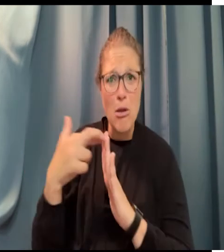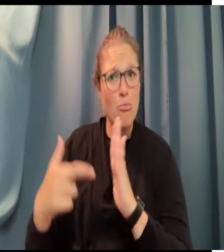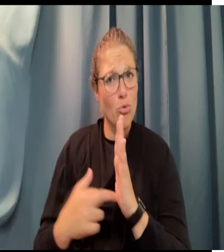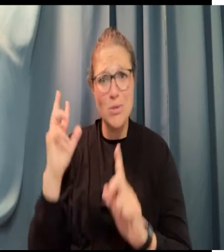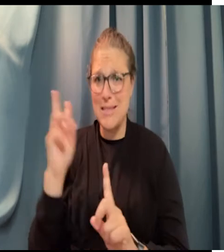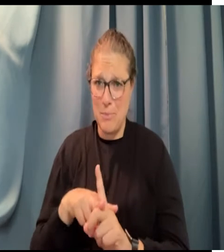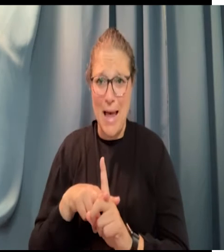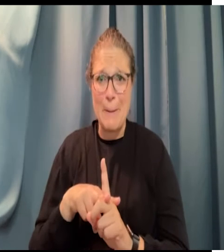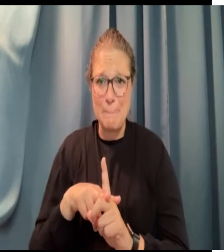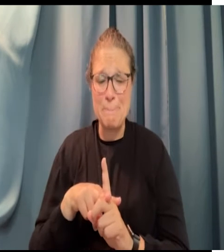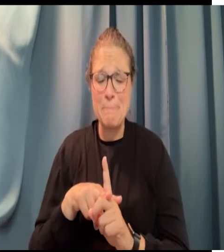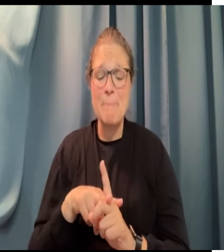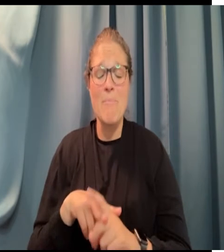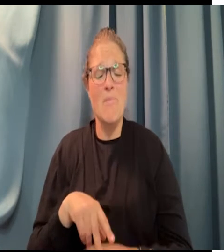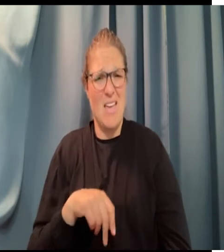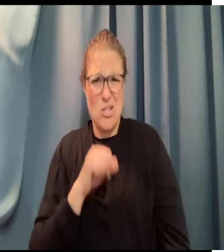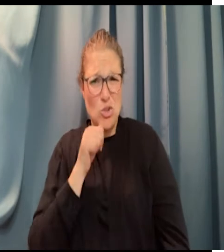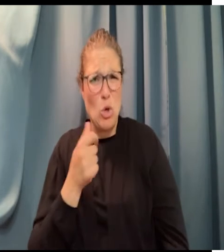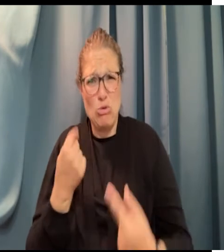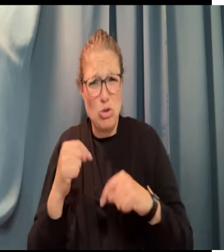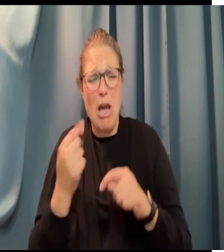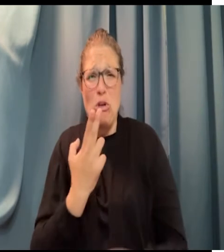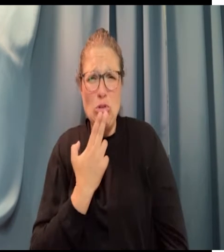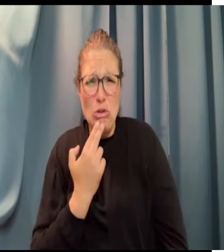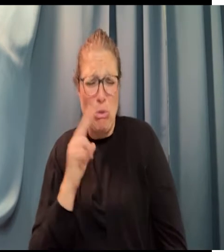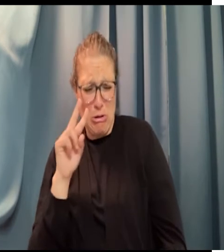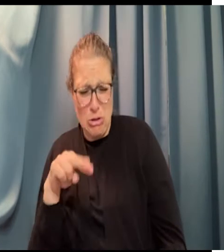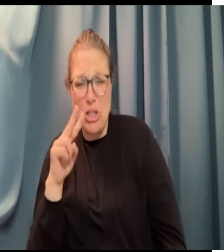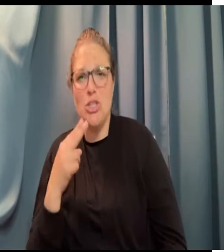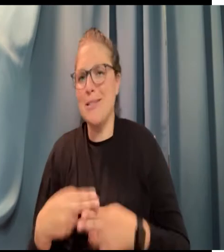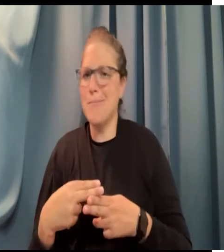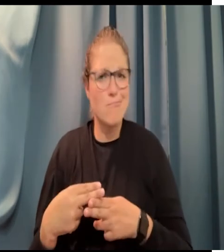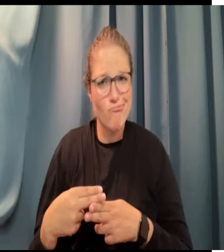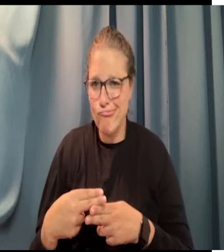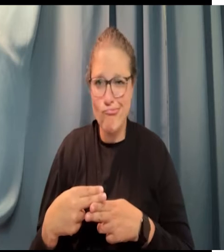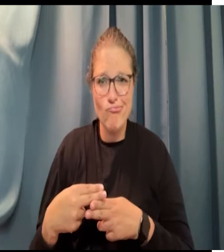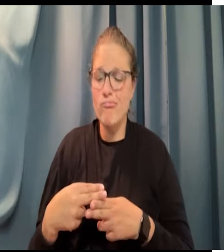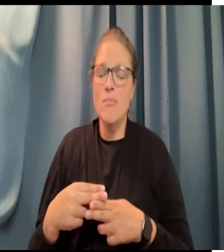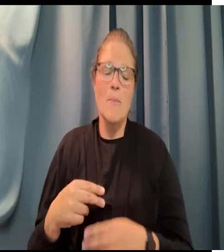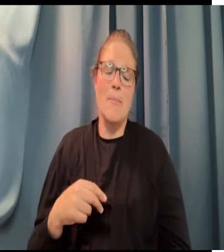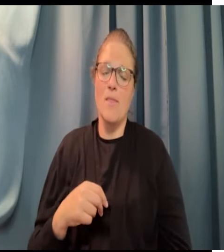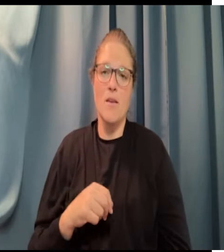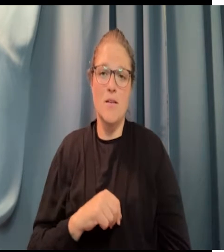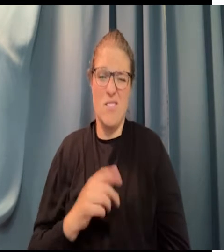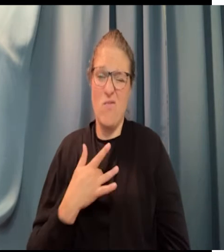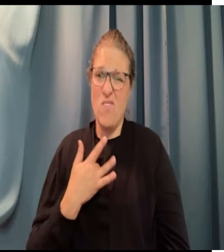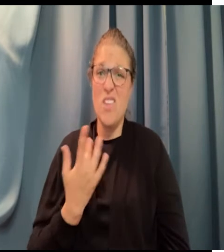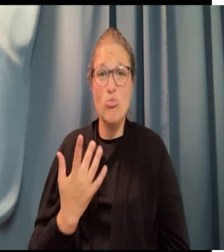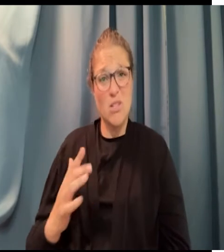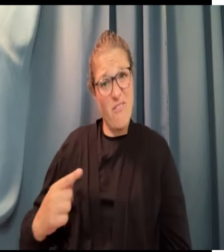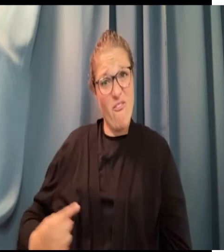else. And this most definitely applies to nicknames or other diminutives. What might seem cute or